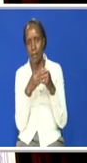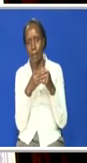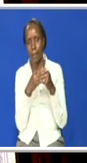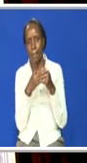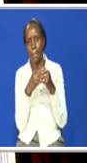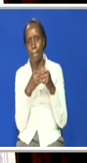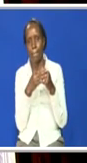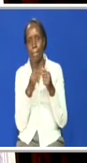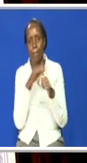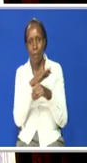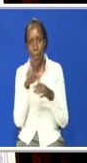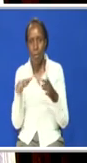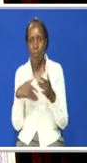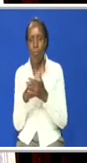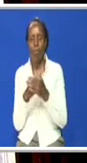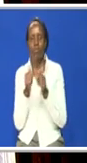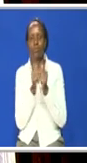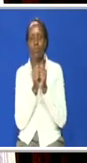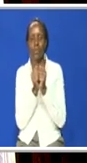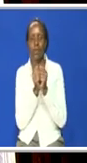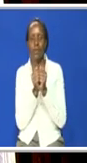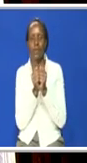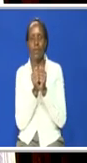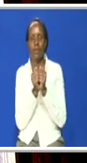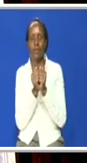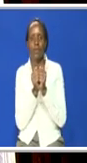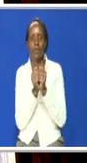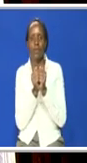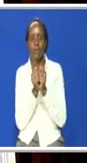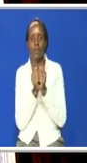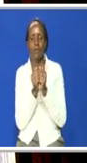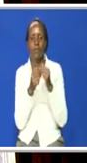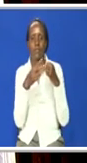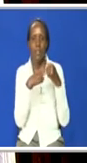The total number, the total sum of